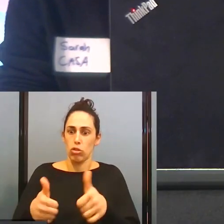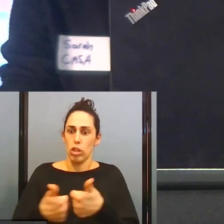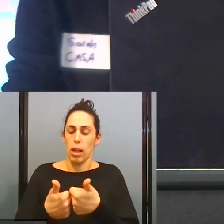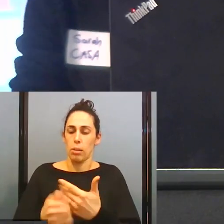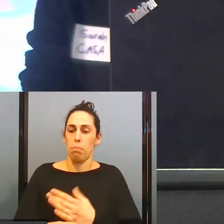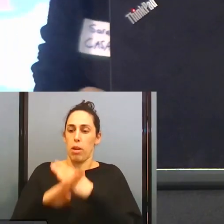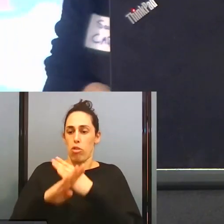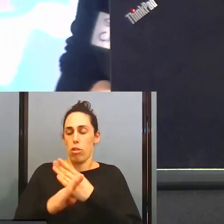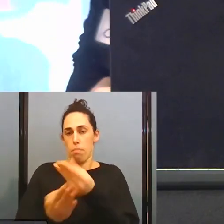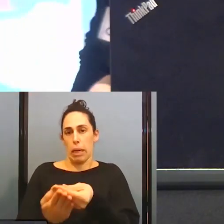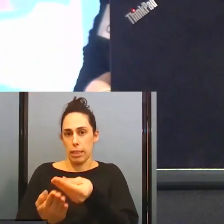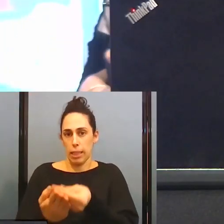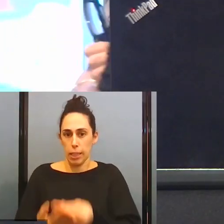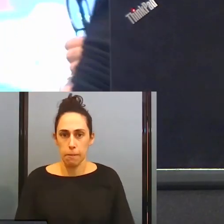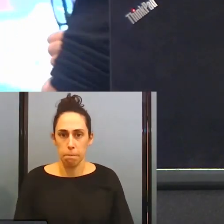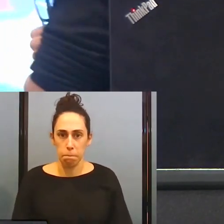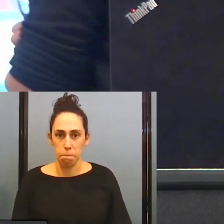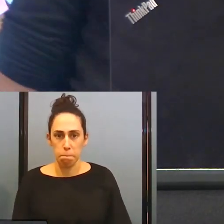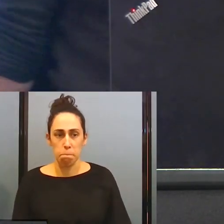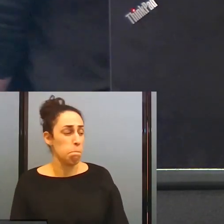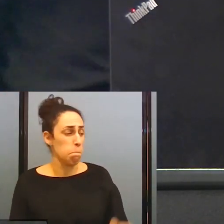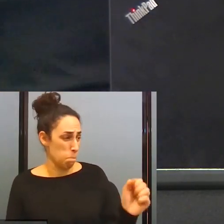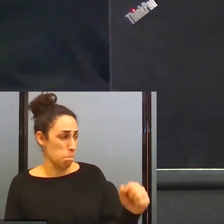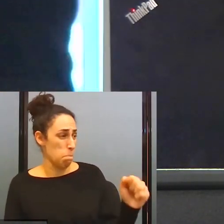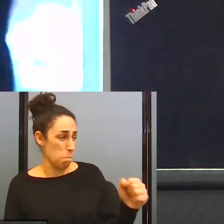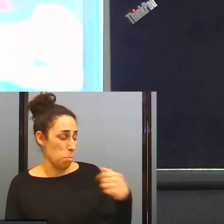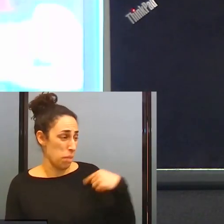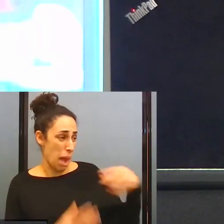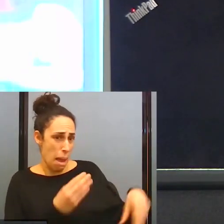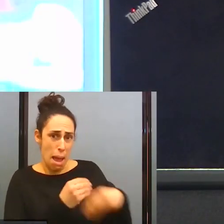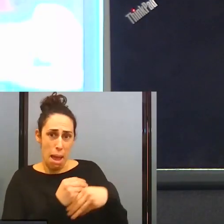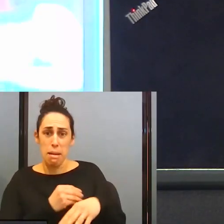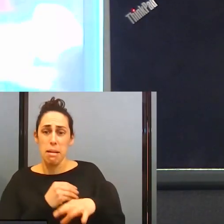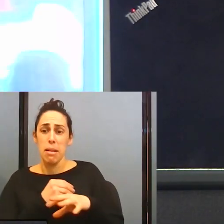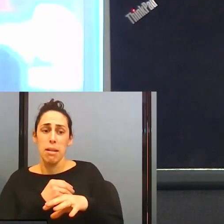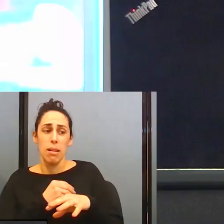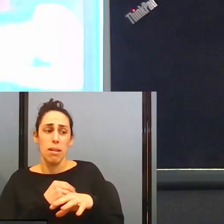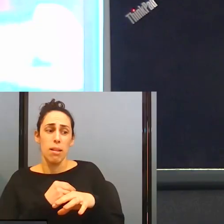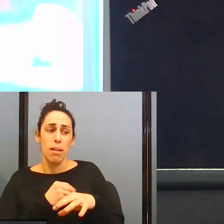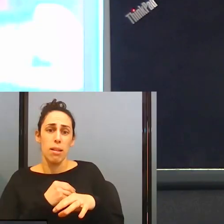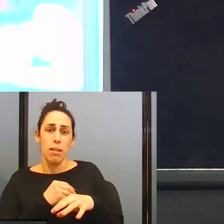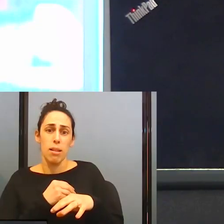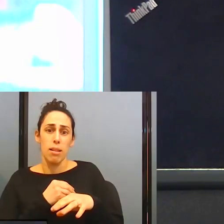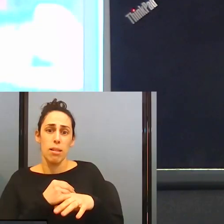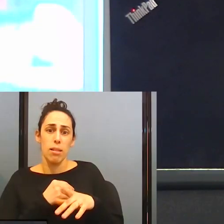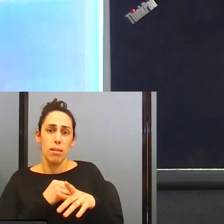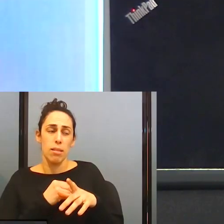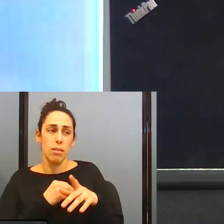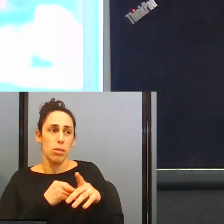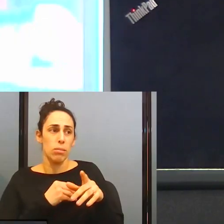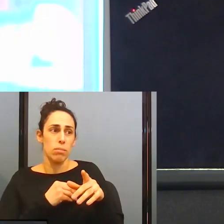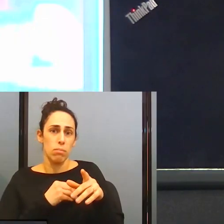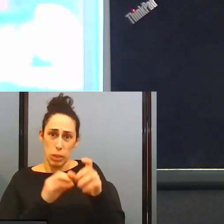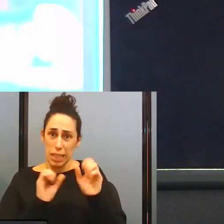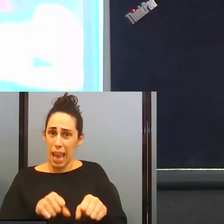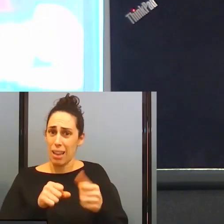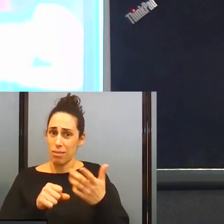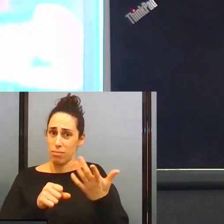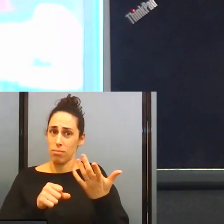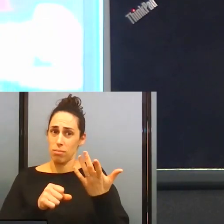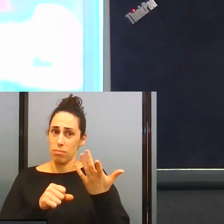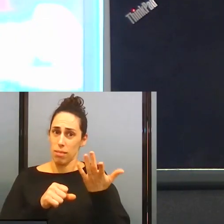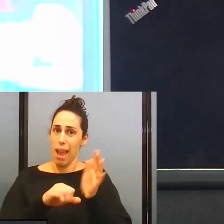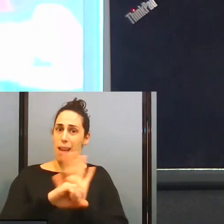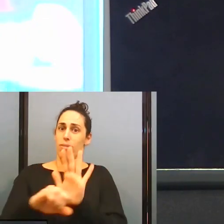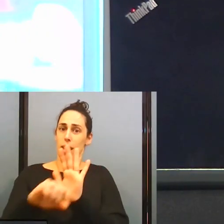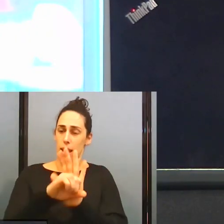to be a bit of an advocate for them. Can you talk to? Are they involved with any social